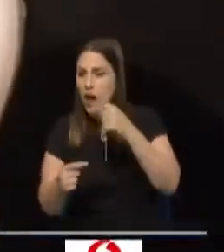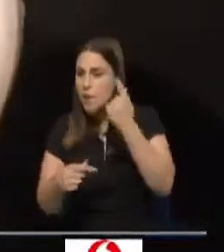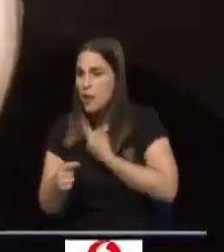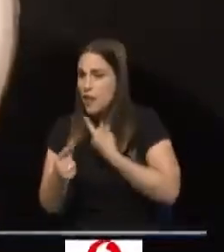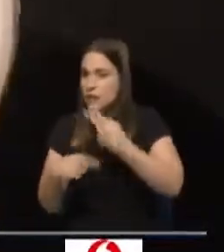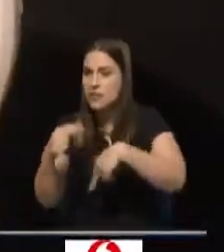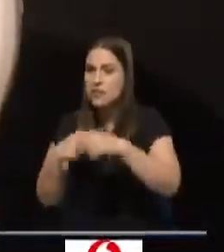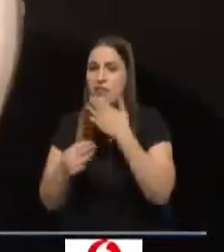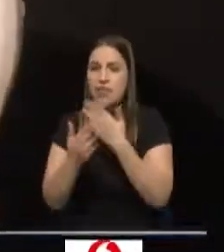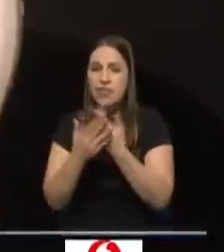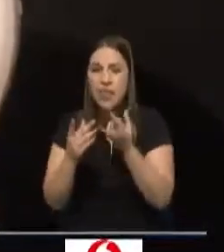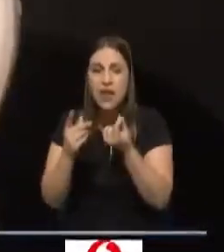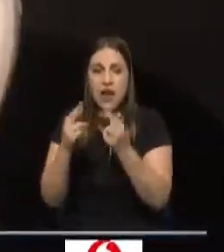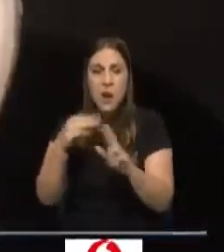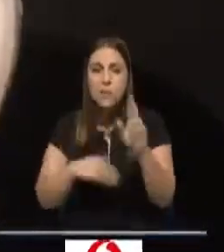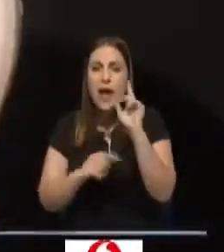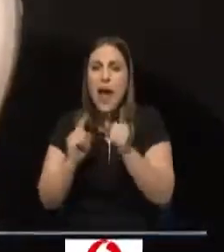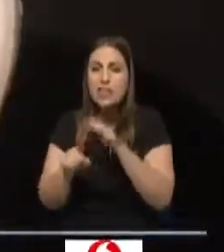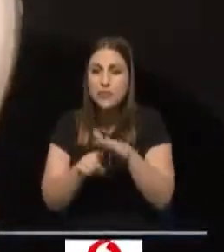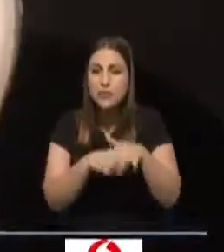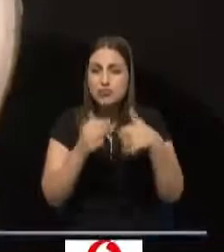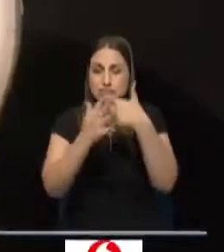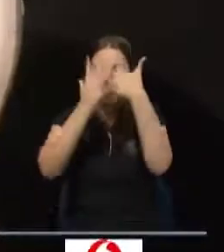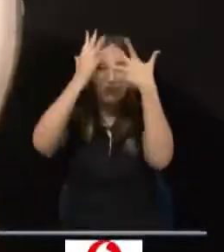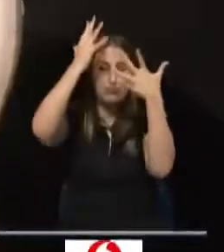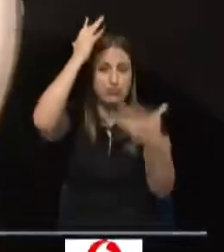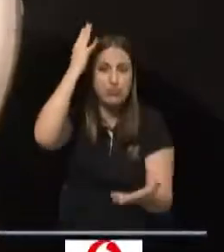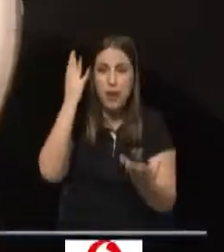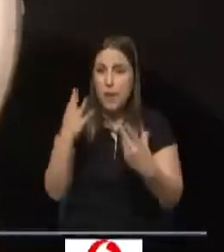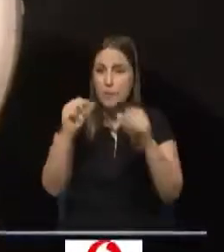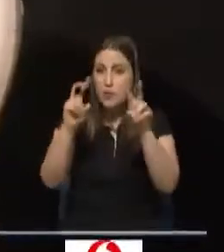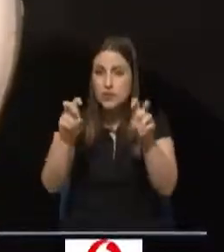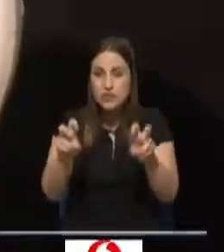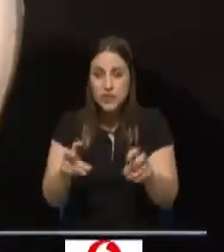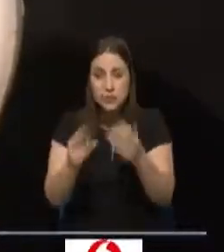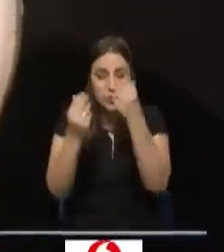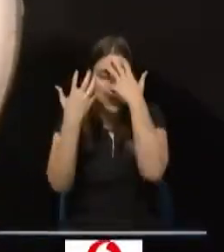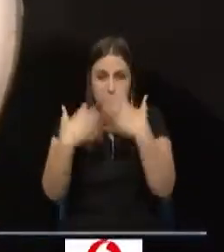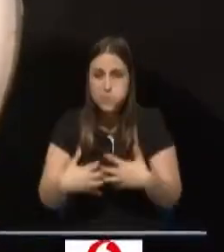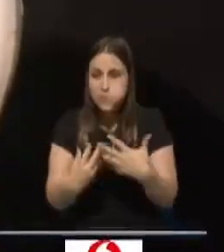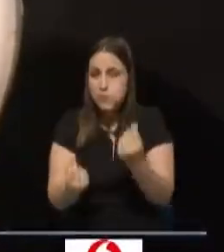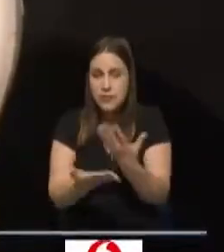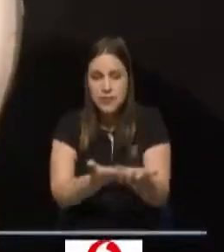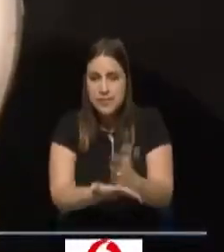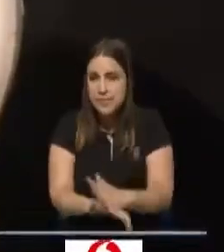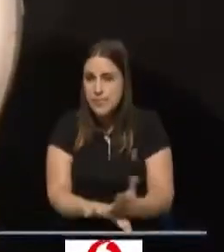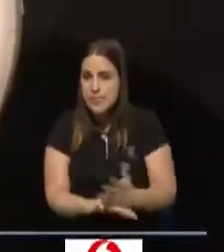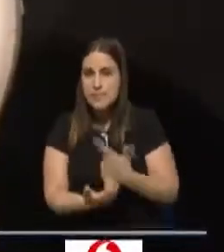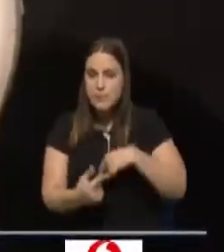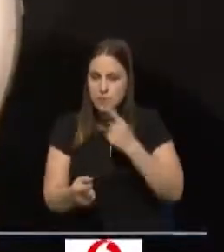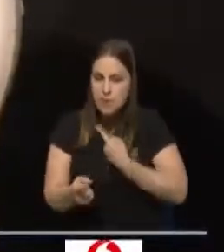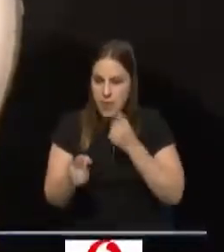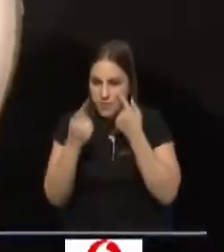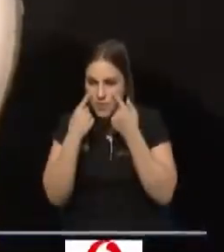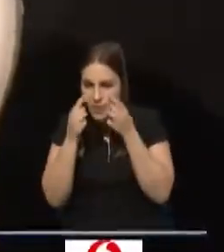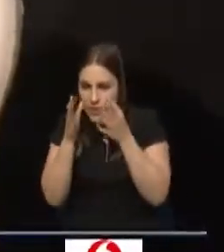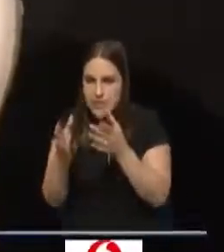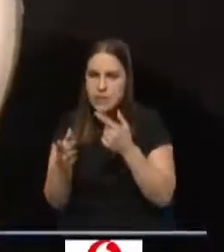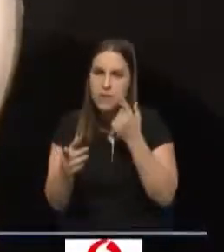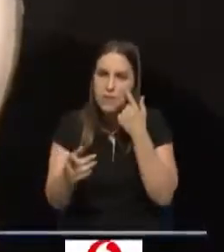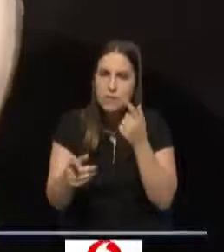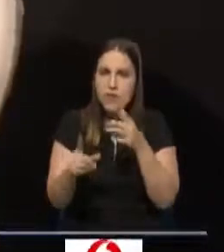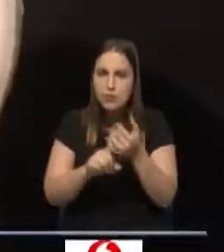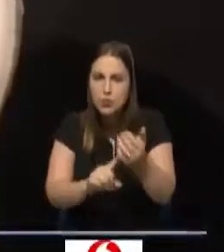in the Ukraine and when are we going to get back the resources that we were getting from there. There are so many uncertainties. We have to be